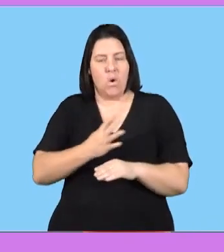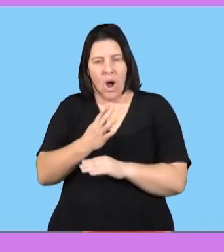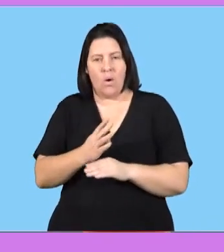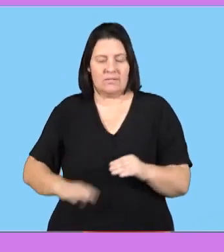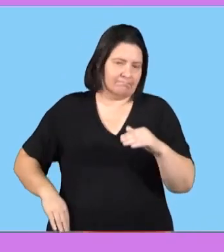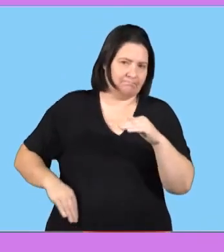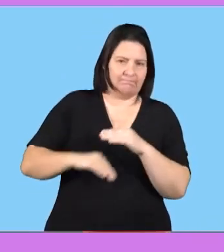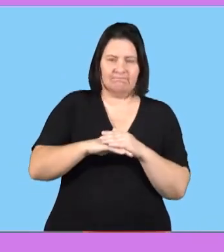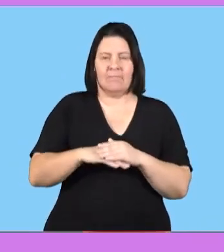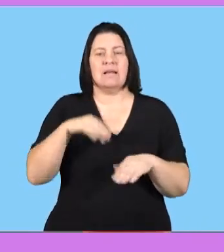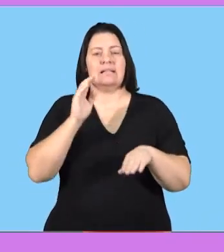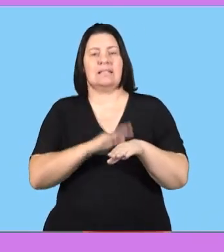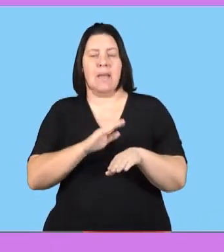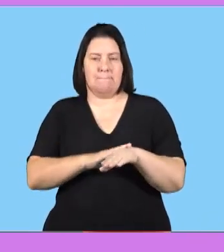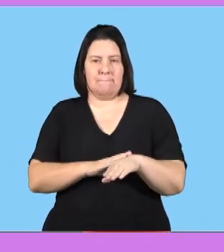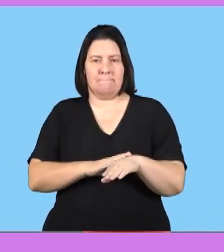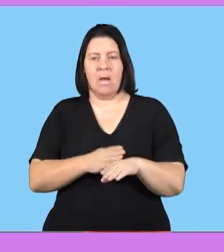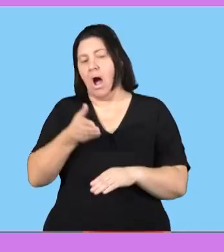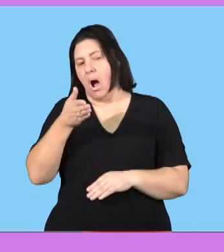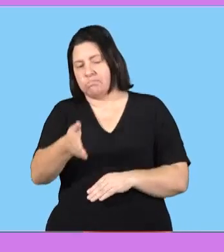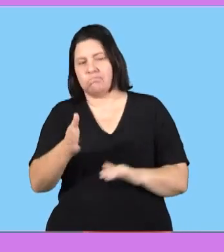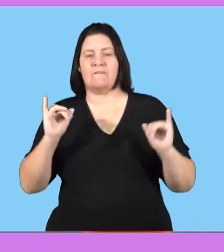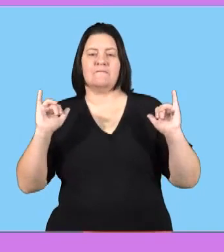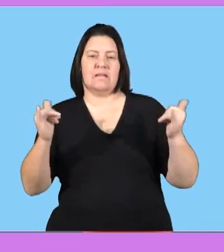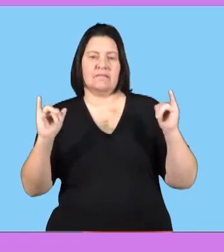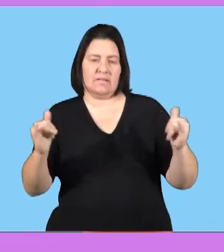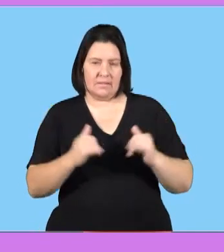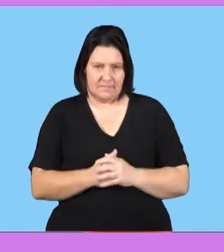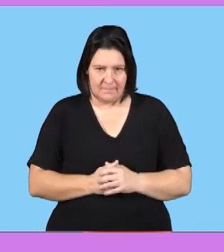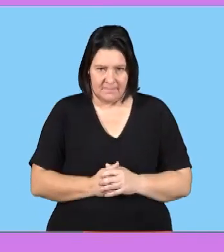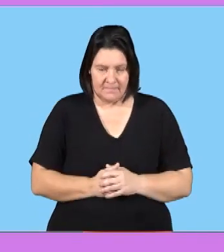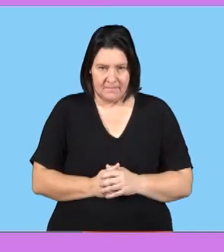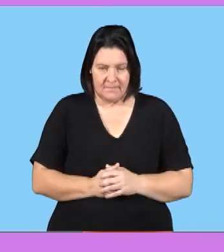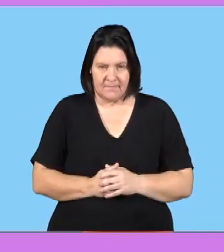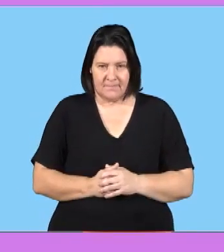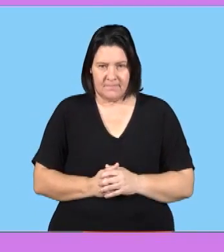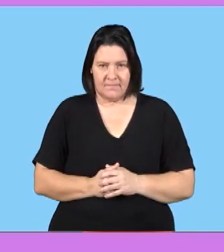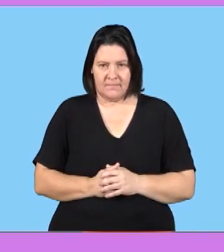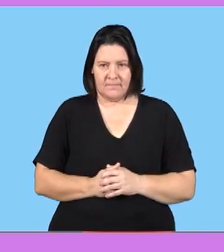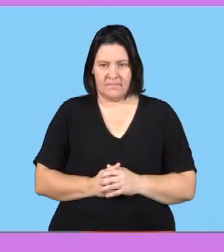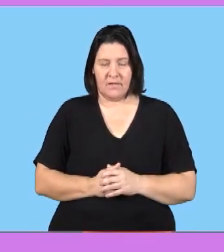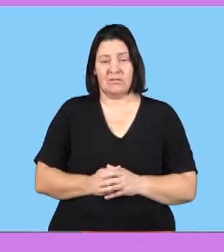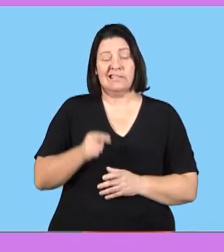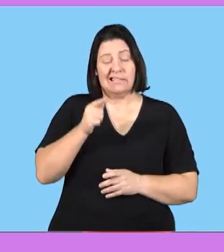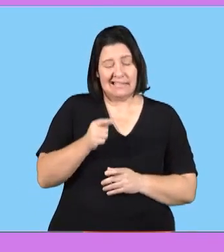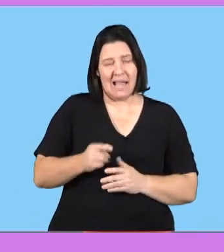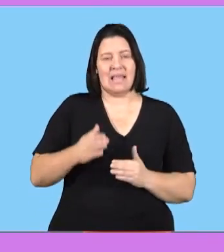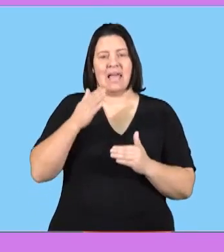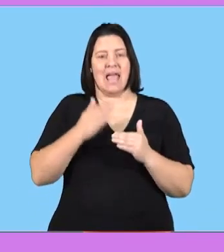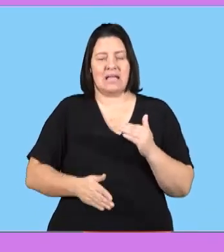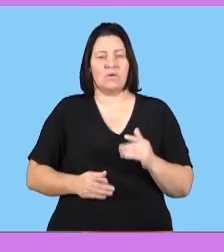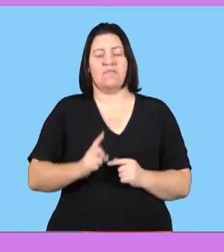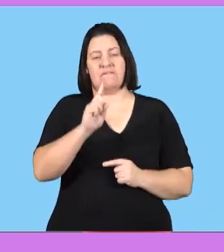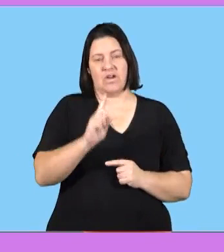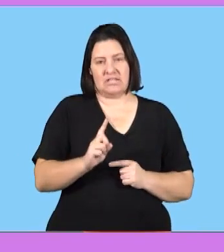4 hours is the time that can be spent at the concert. So this is the